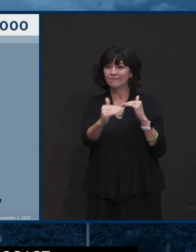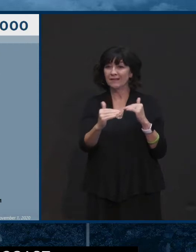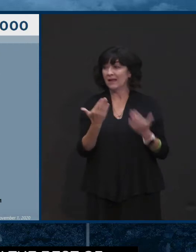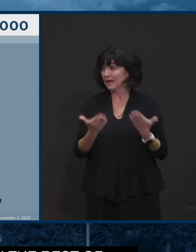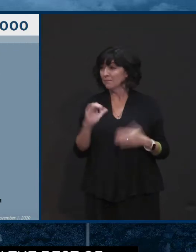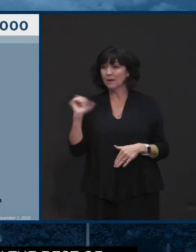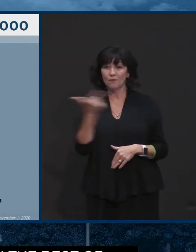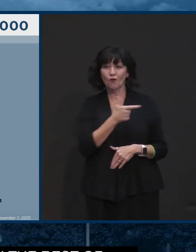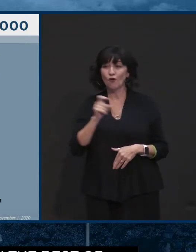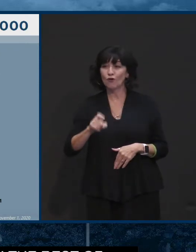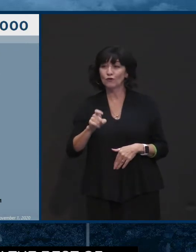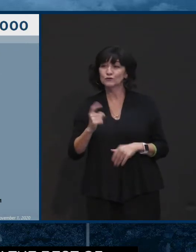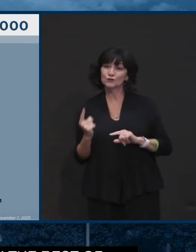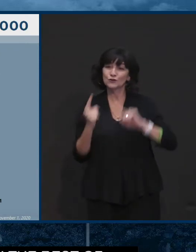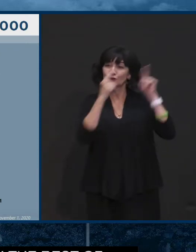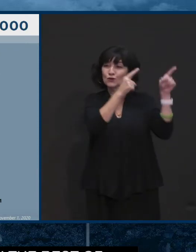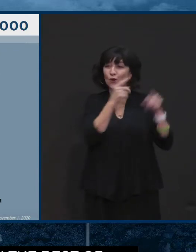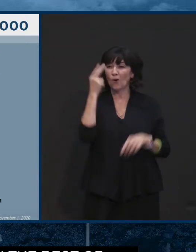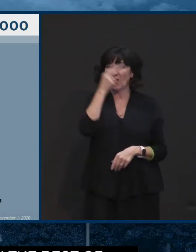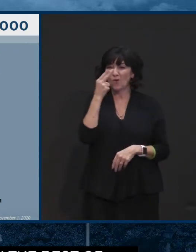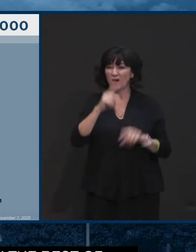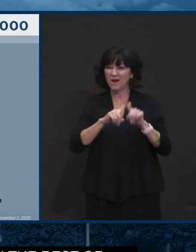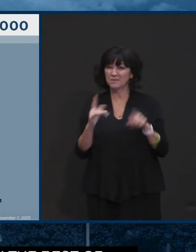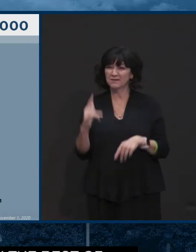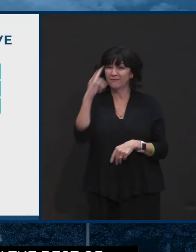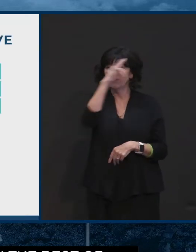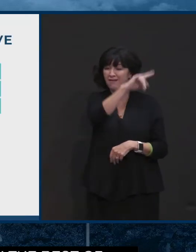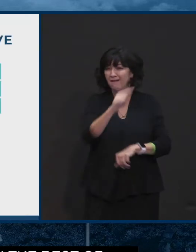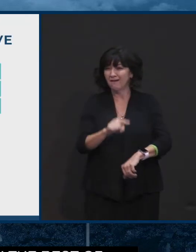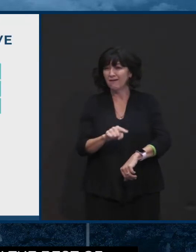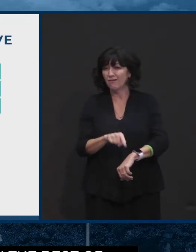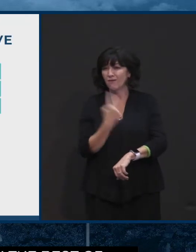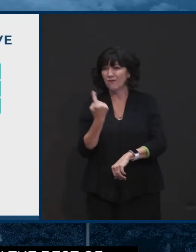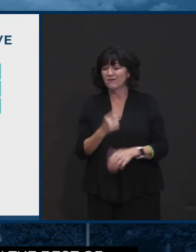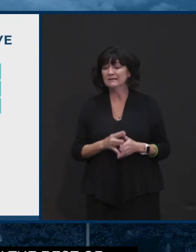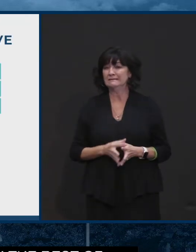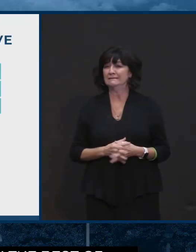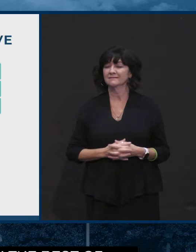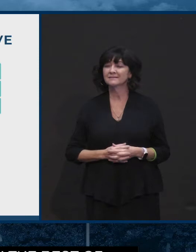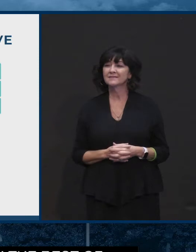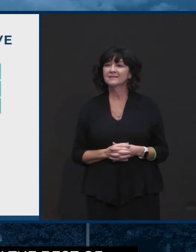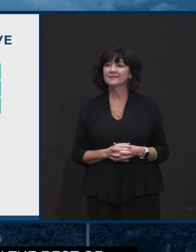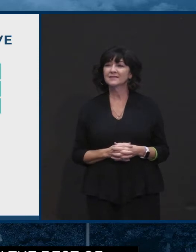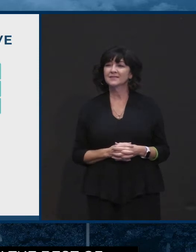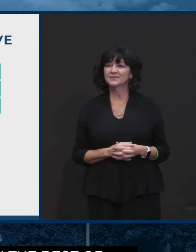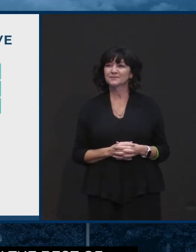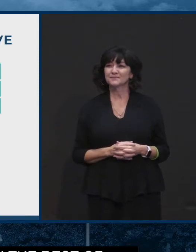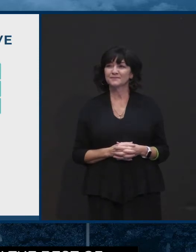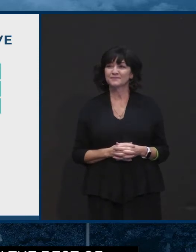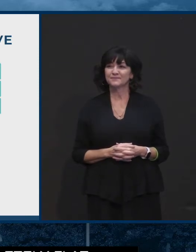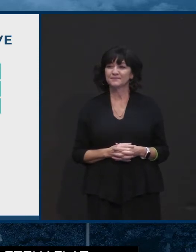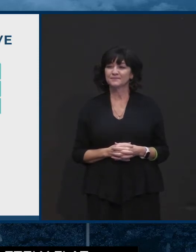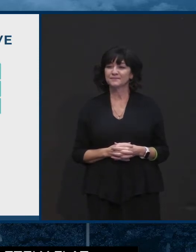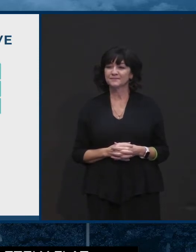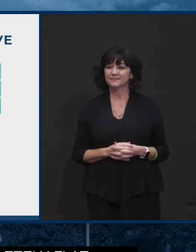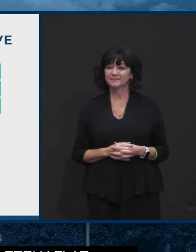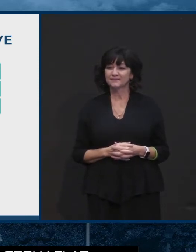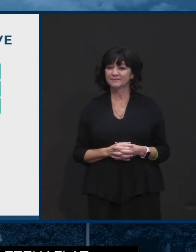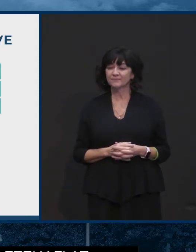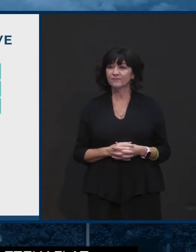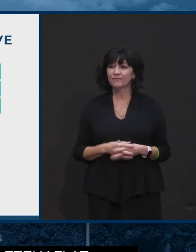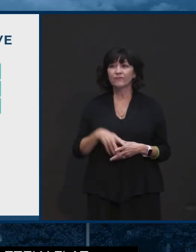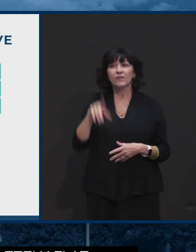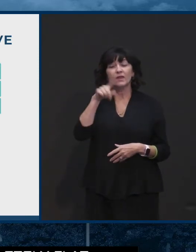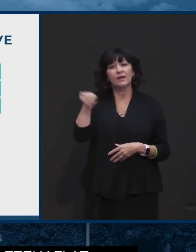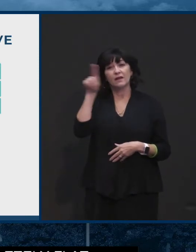but that's a long trip. All right, so here's another way of looking at that measure